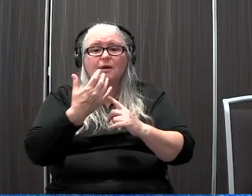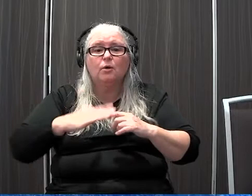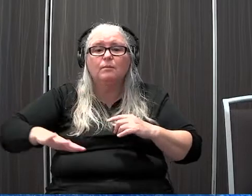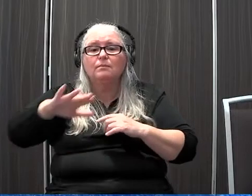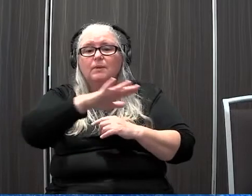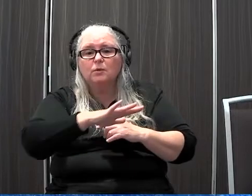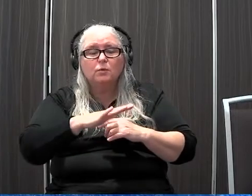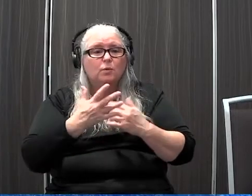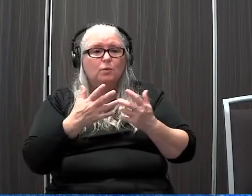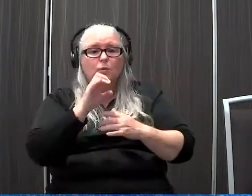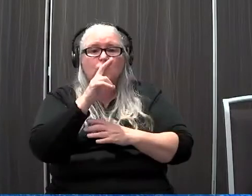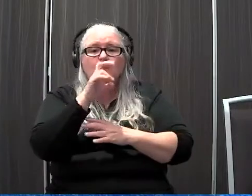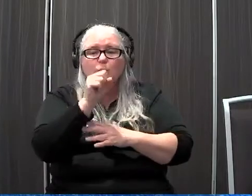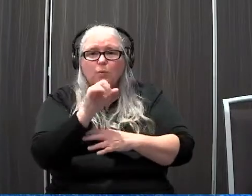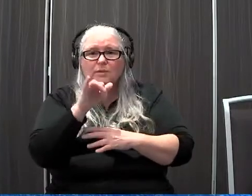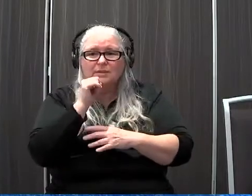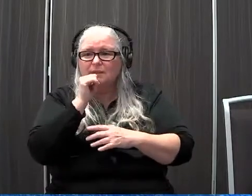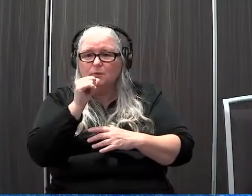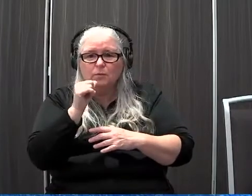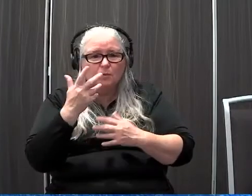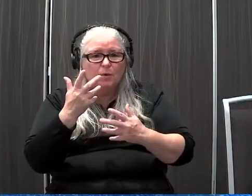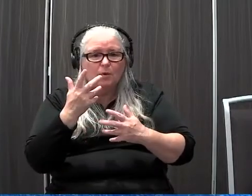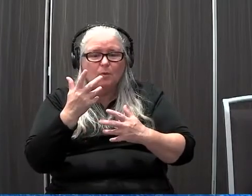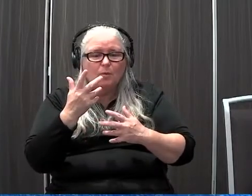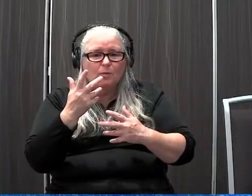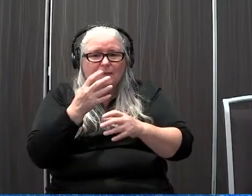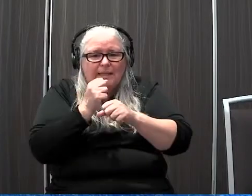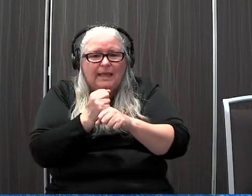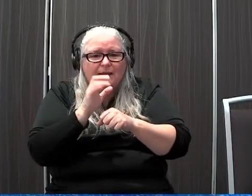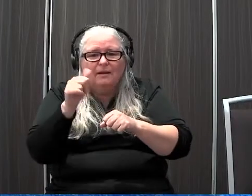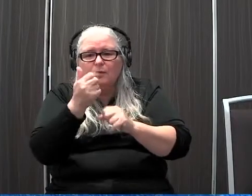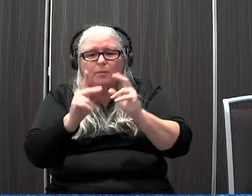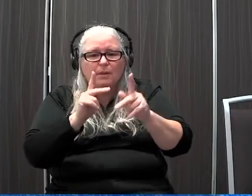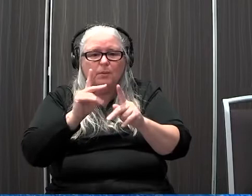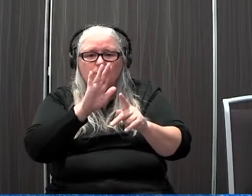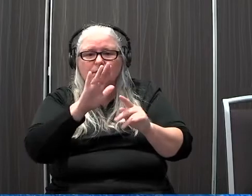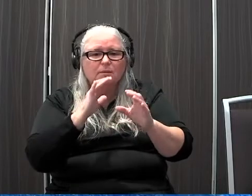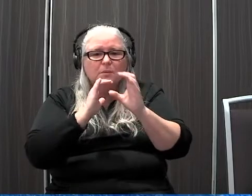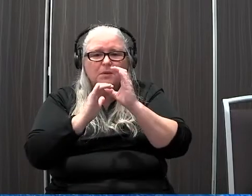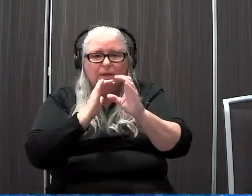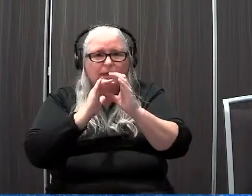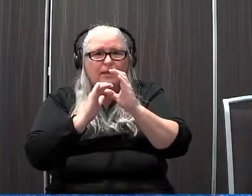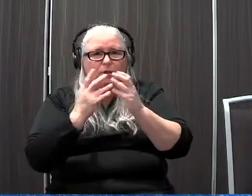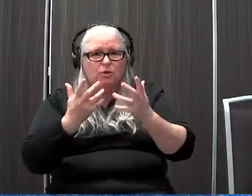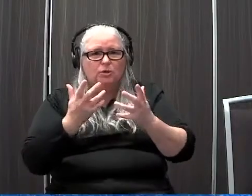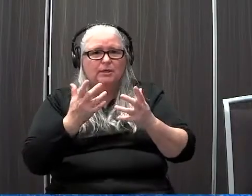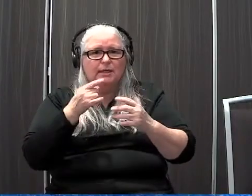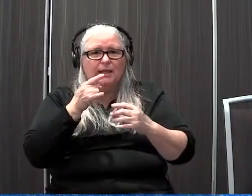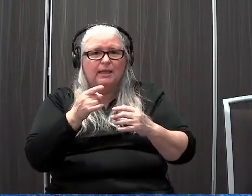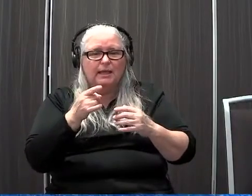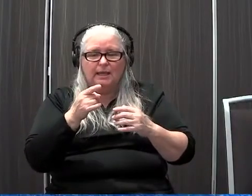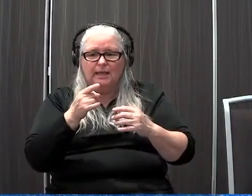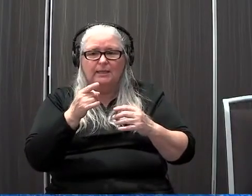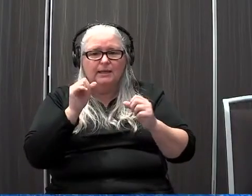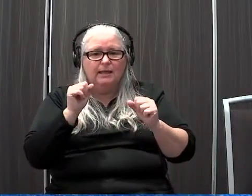people's attempts to communicate with them, and they might not be able to communicate in a way that people outside of their immediate bubble are able